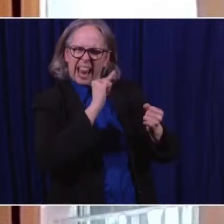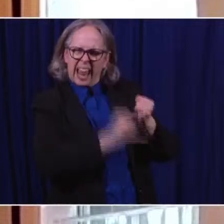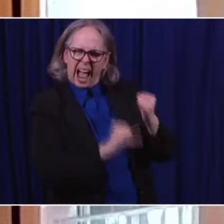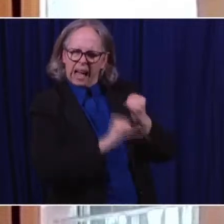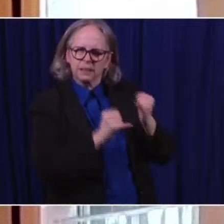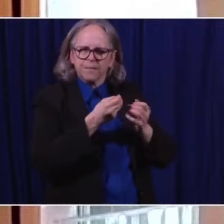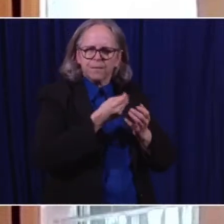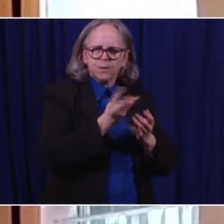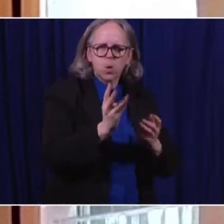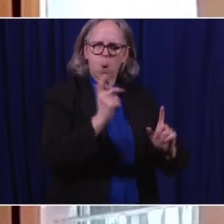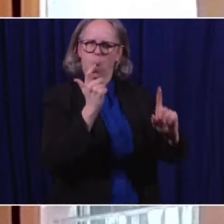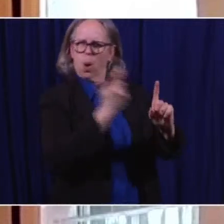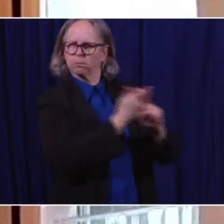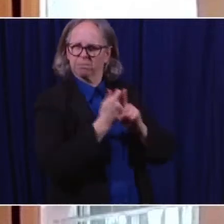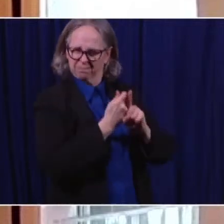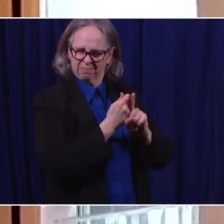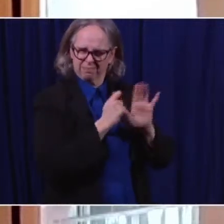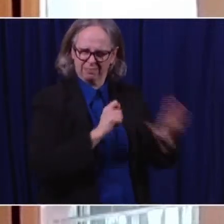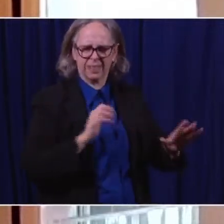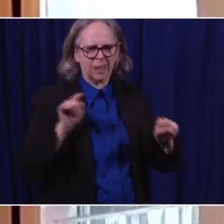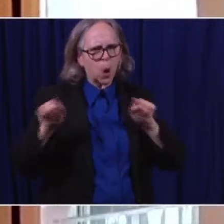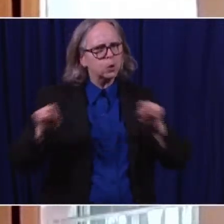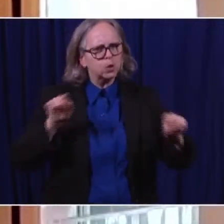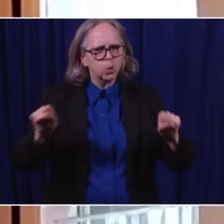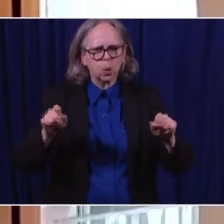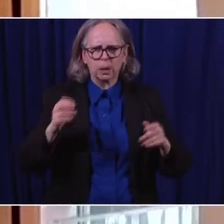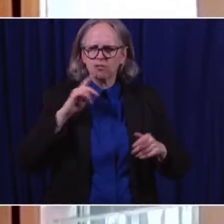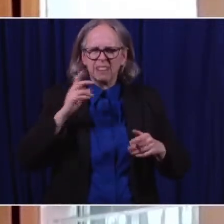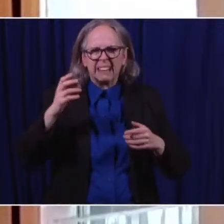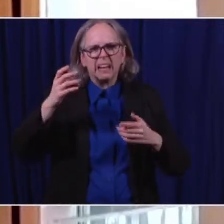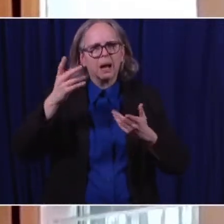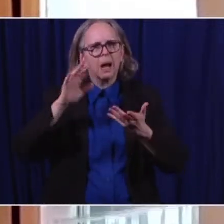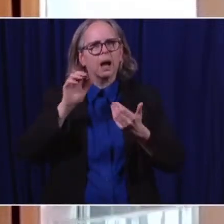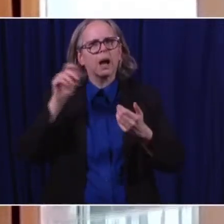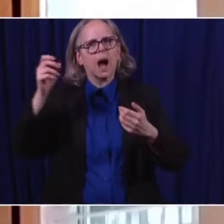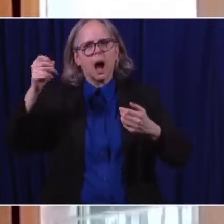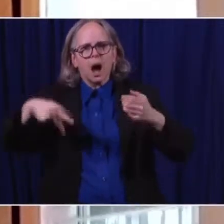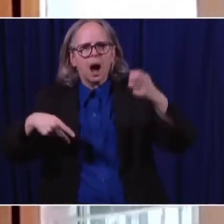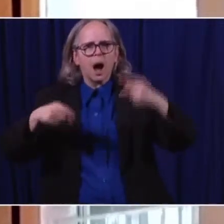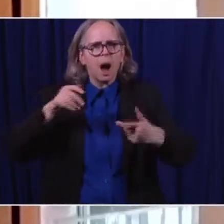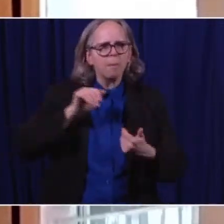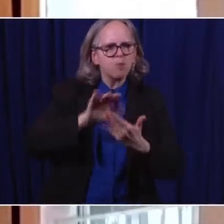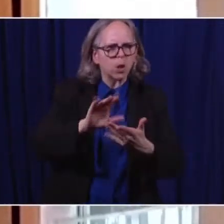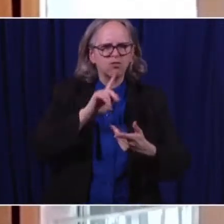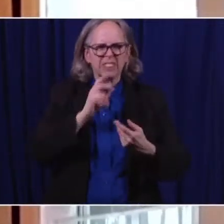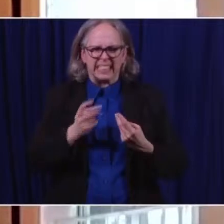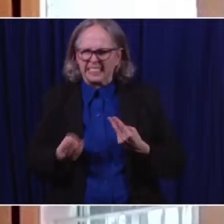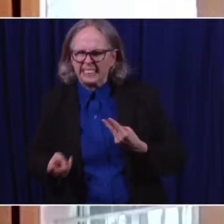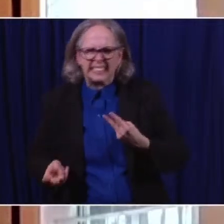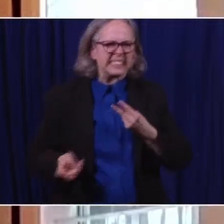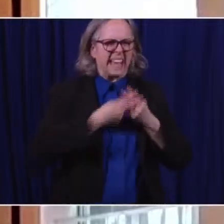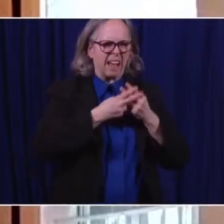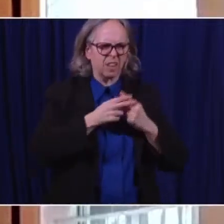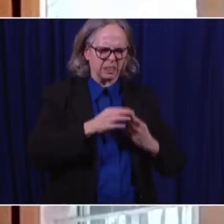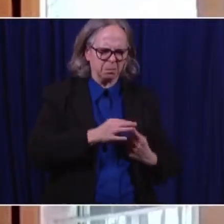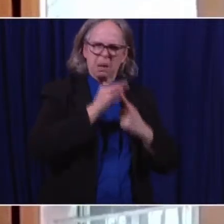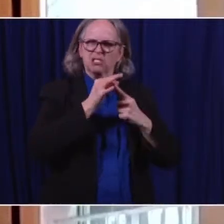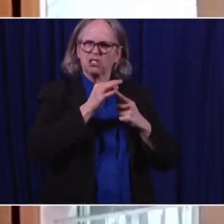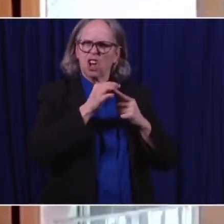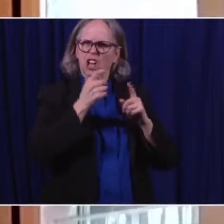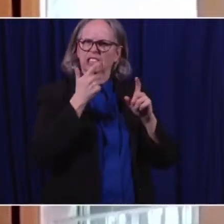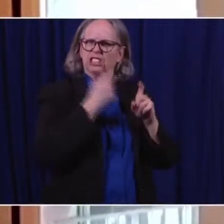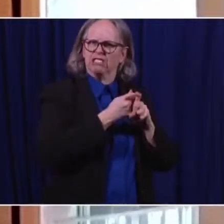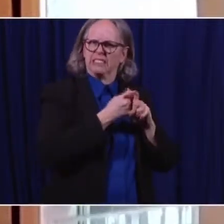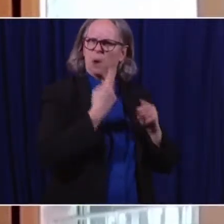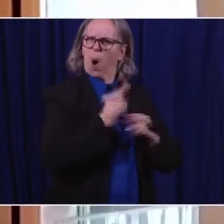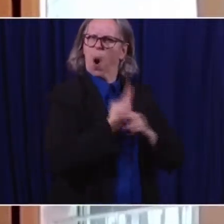approach conserves limited special syringe supply and gets the job done. So we also learned some